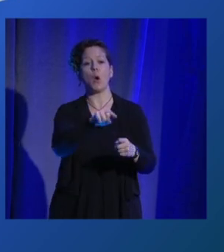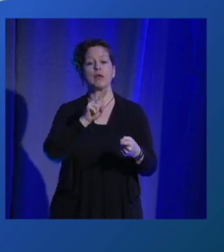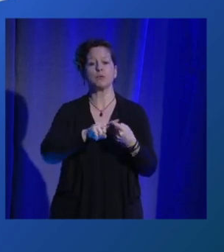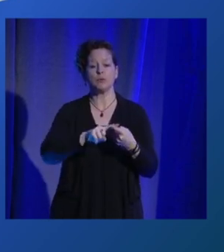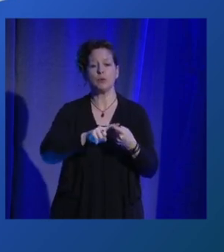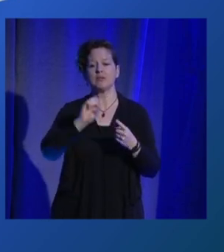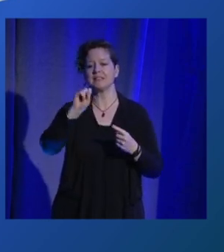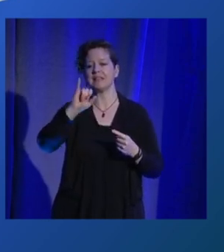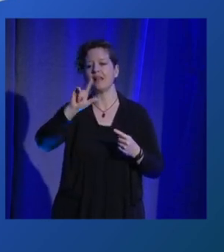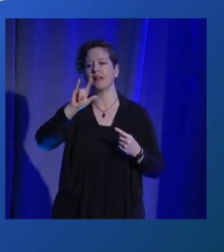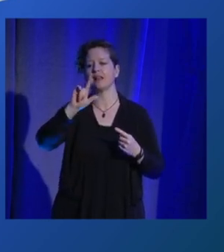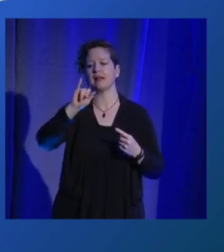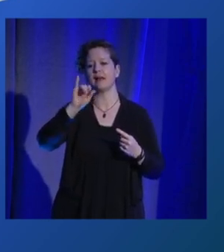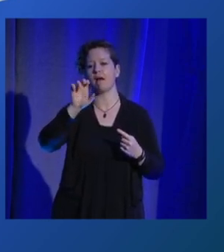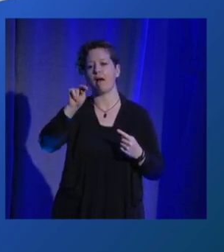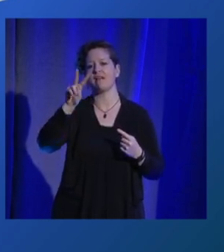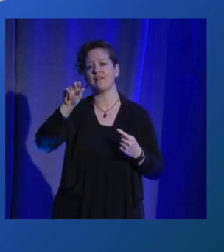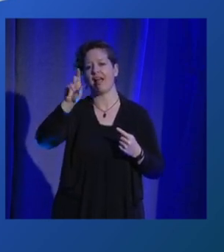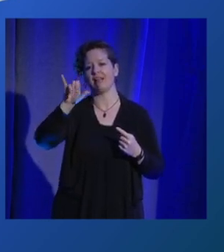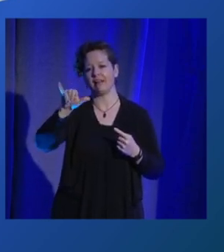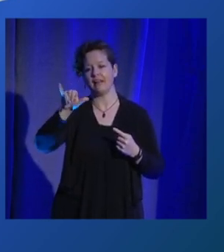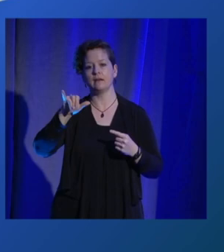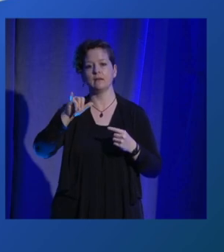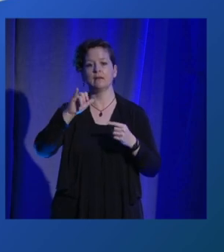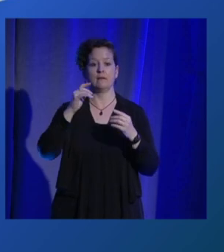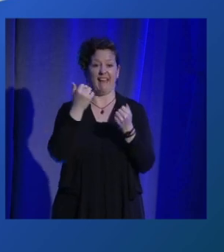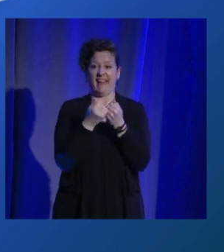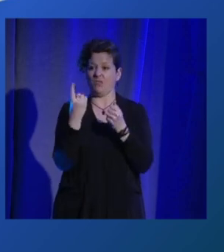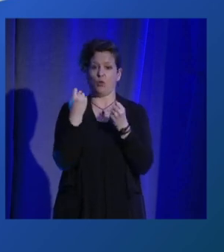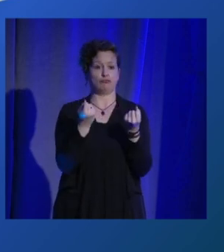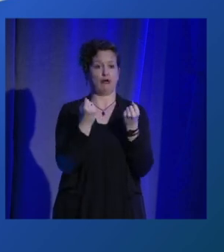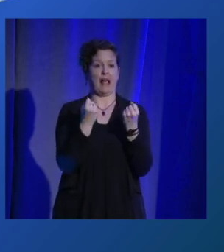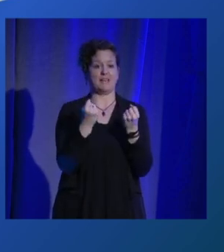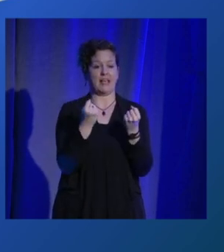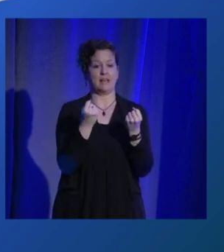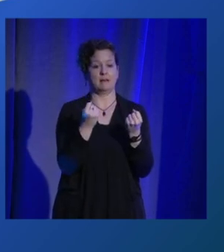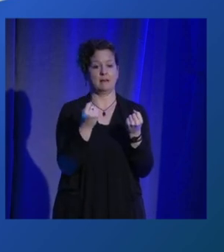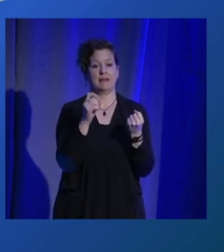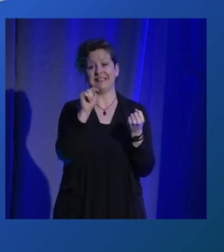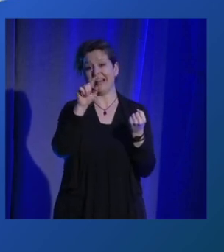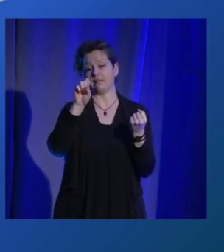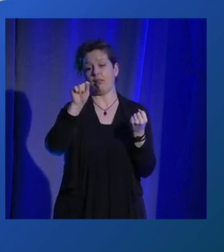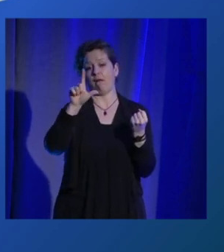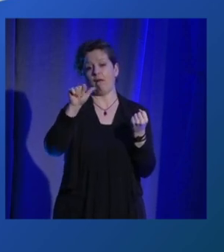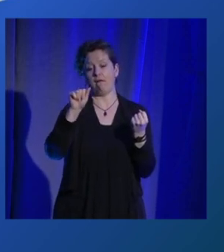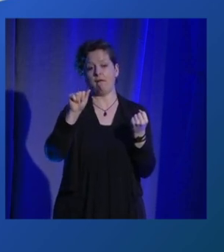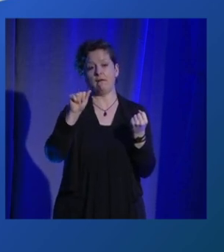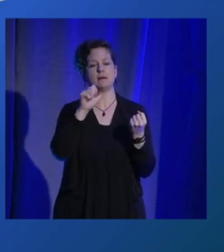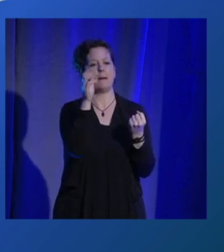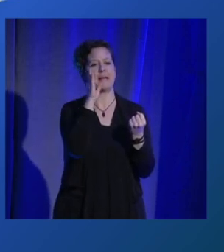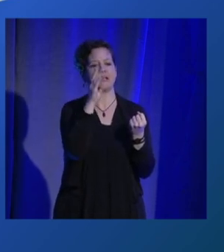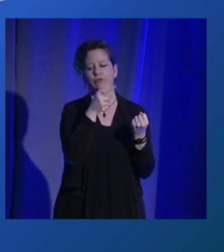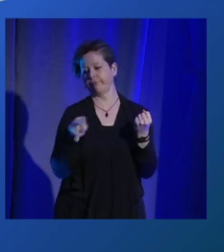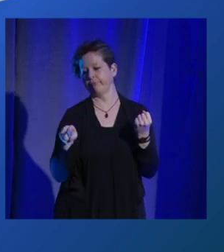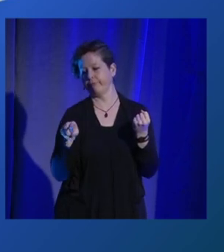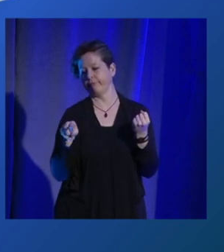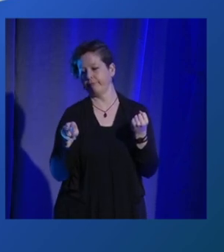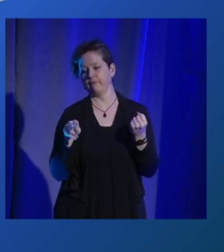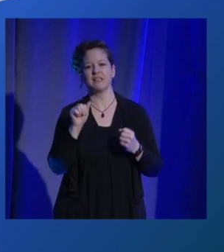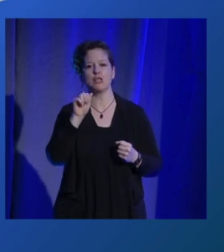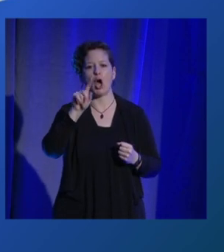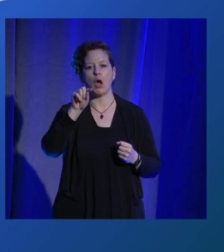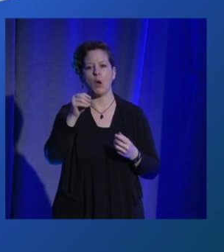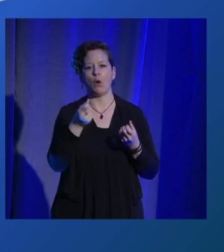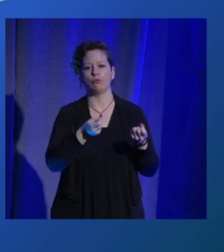Francisco all the drivers of these Tesla not paying attention as they're in autopilot mode